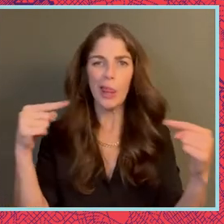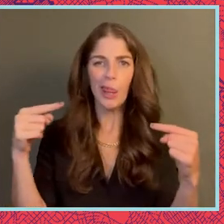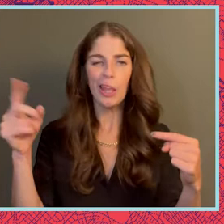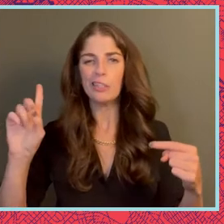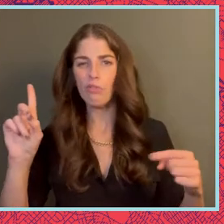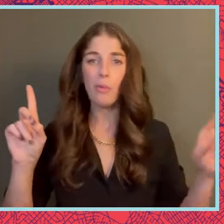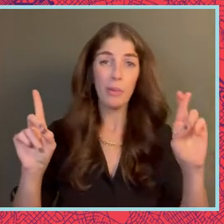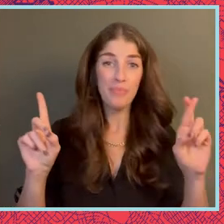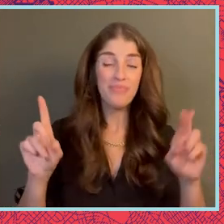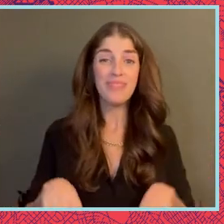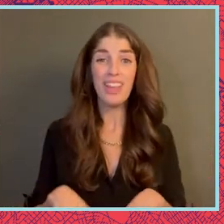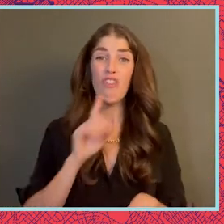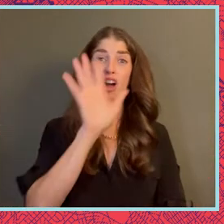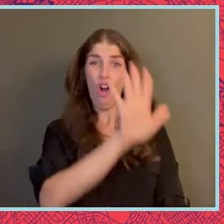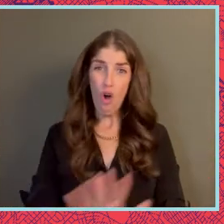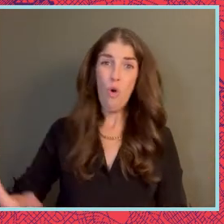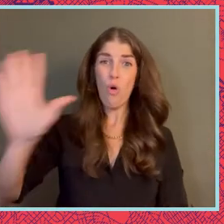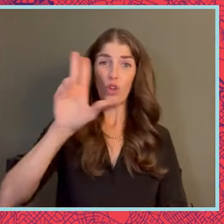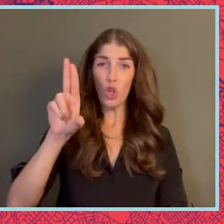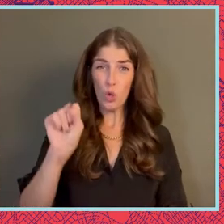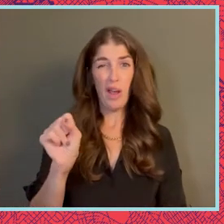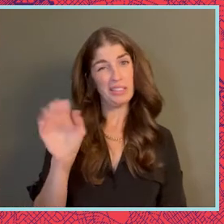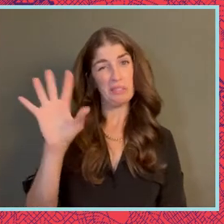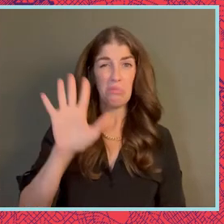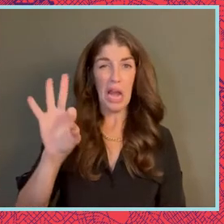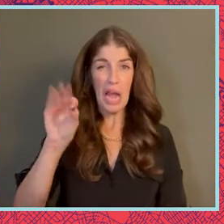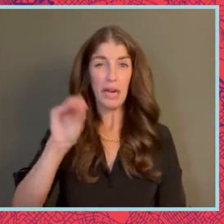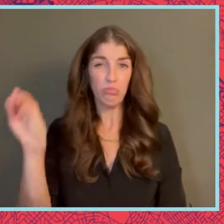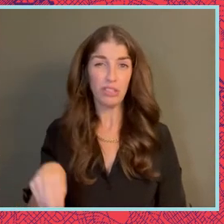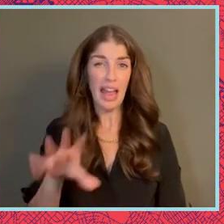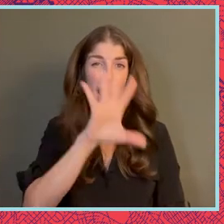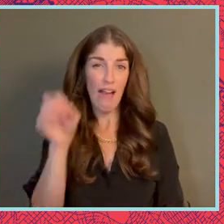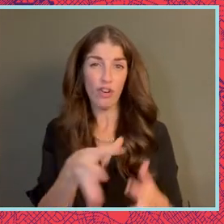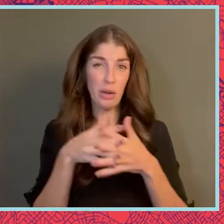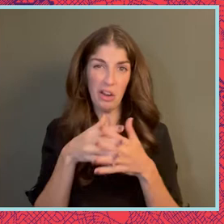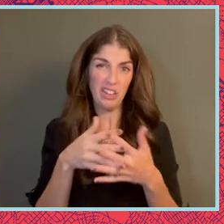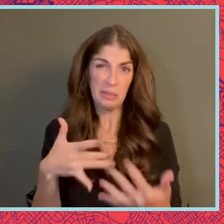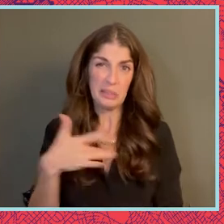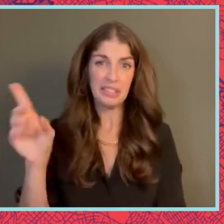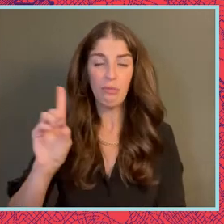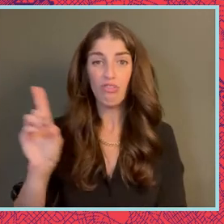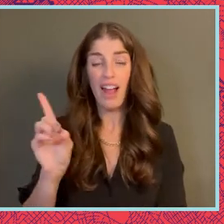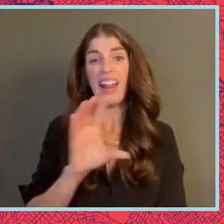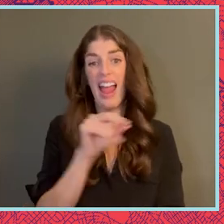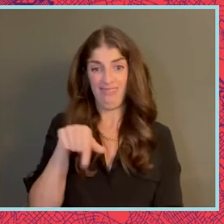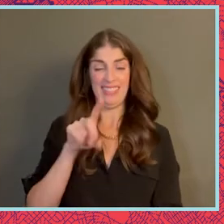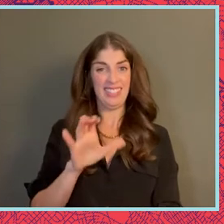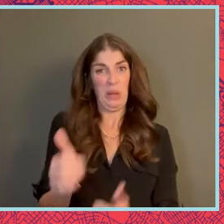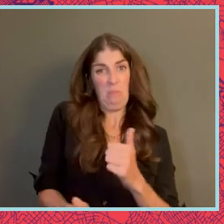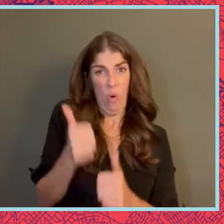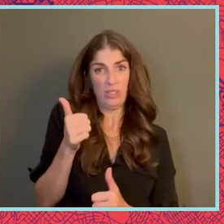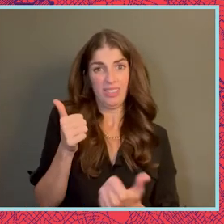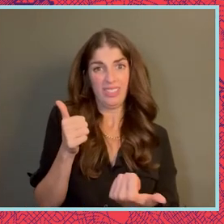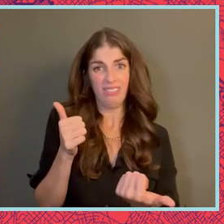9 in 10 African Americans are Democrats. D.C. is a plurality African American city. And when